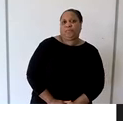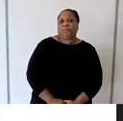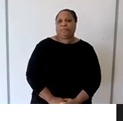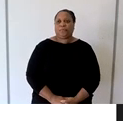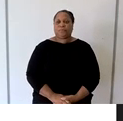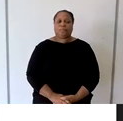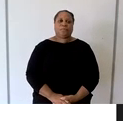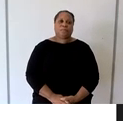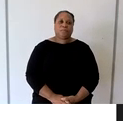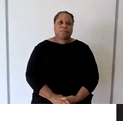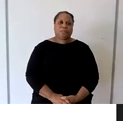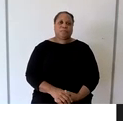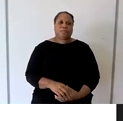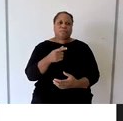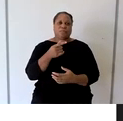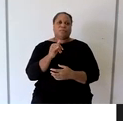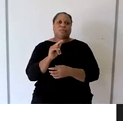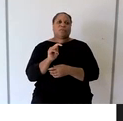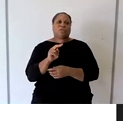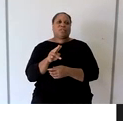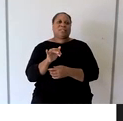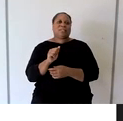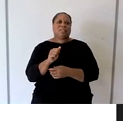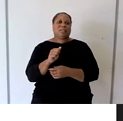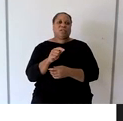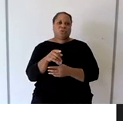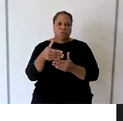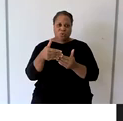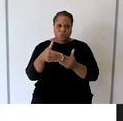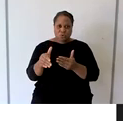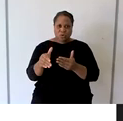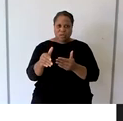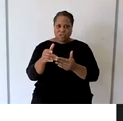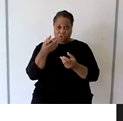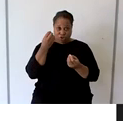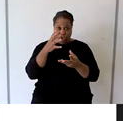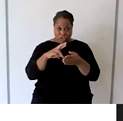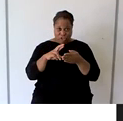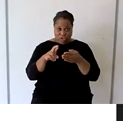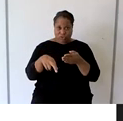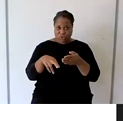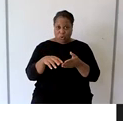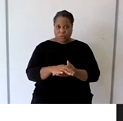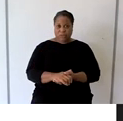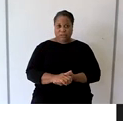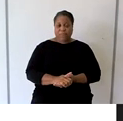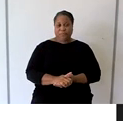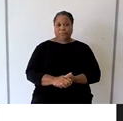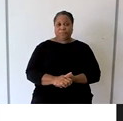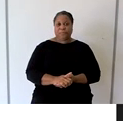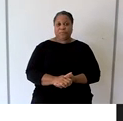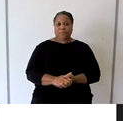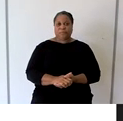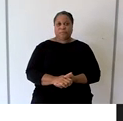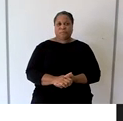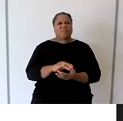So Tina, I'll get you to go ahead and end the polling, and then if you can share those results. Jessica,